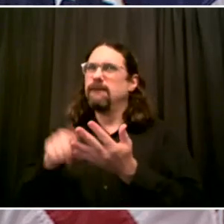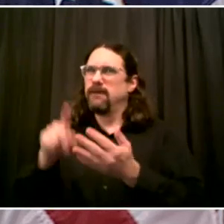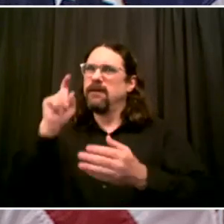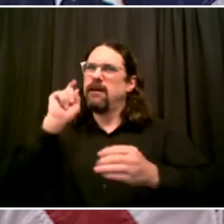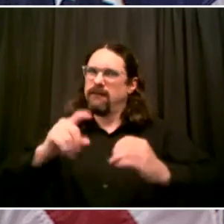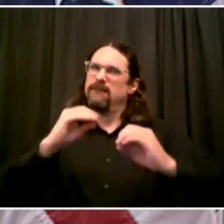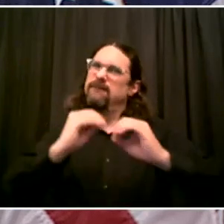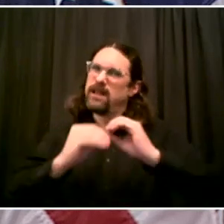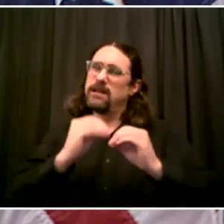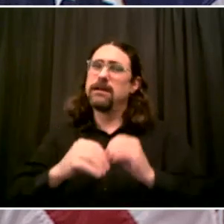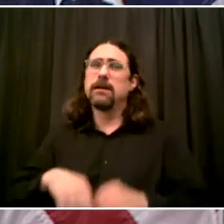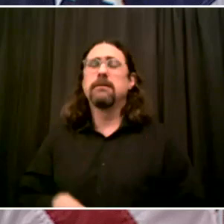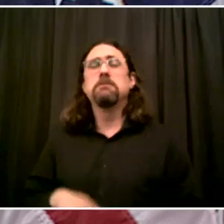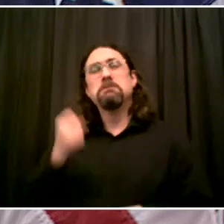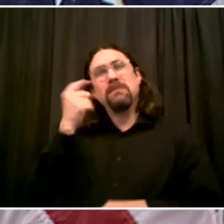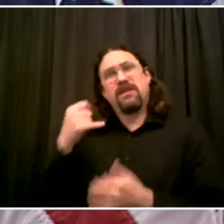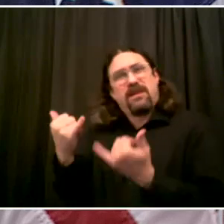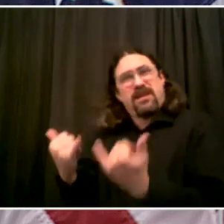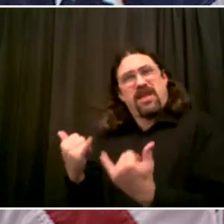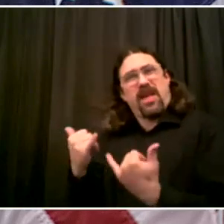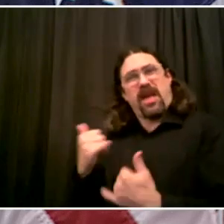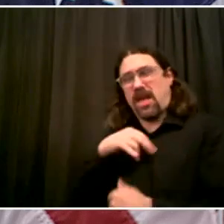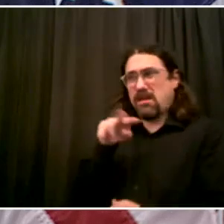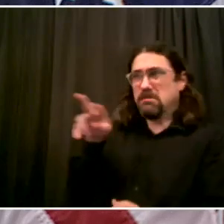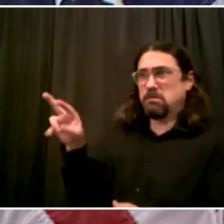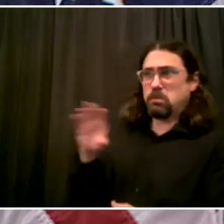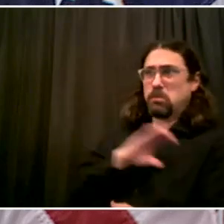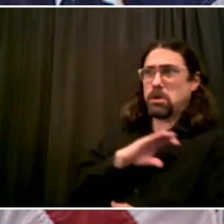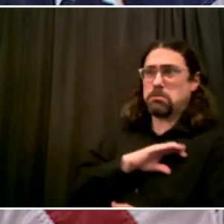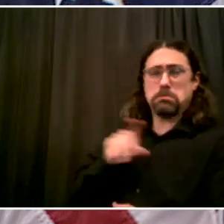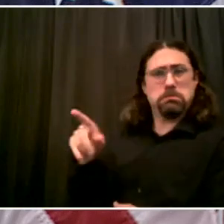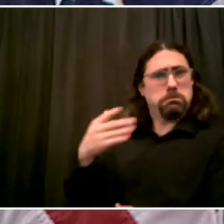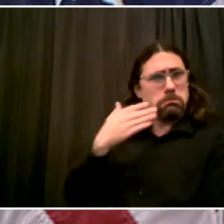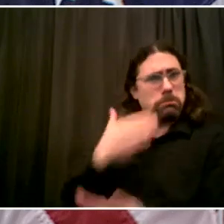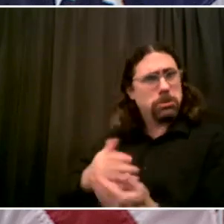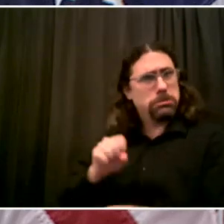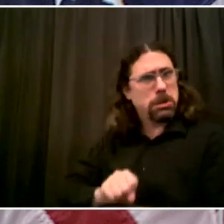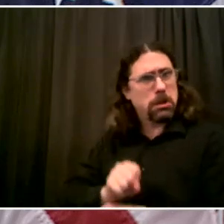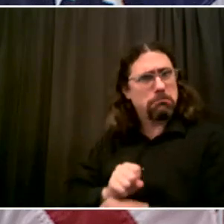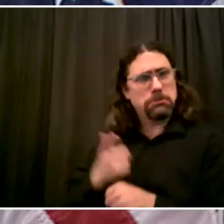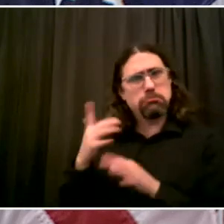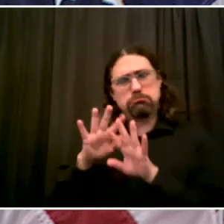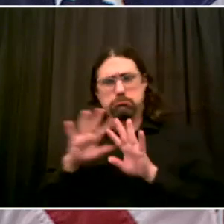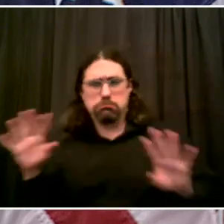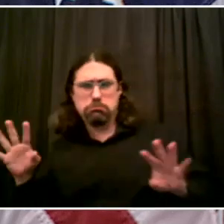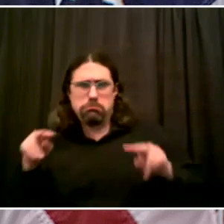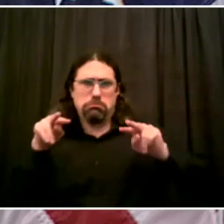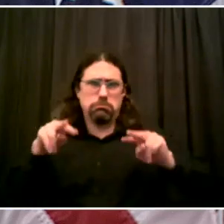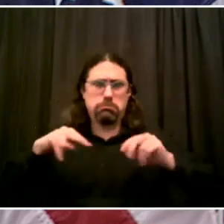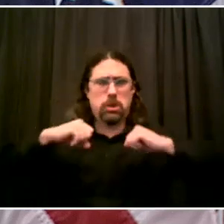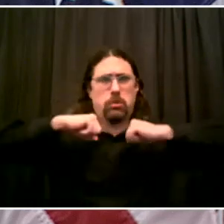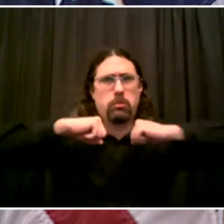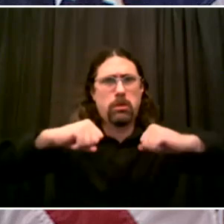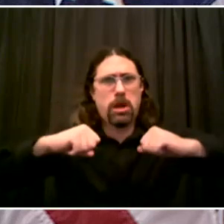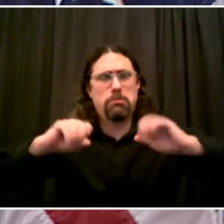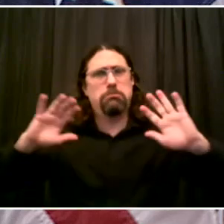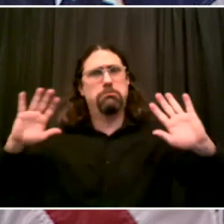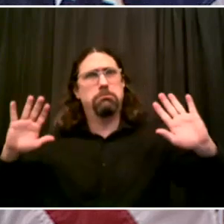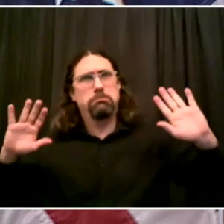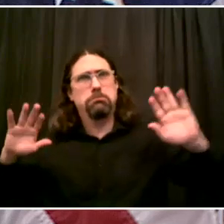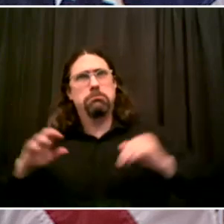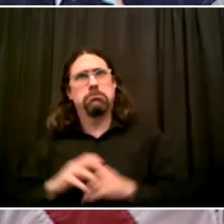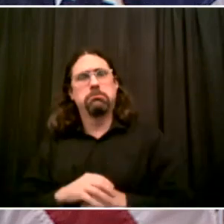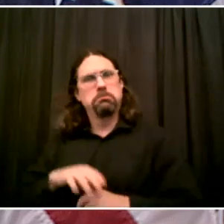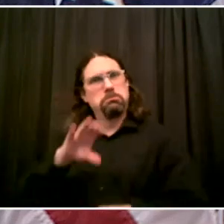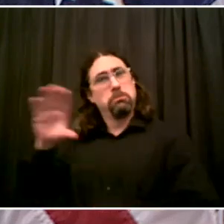the NYPD for the work they do. And we need that restraint. We expect that restraint. That is the instruction that